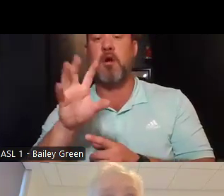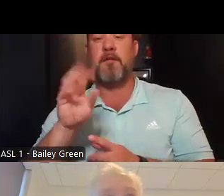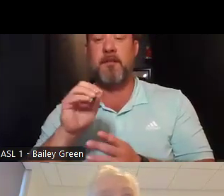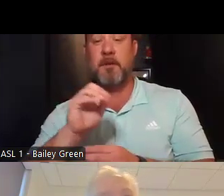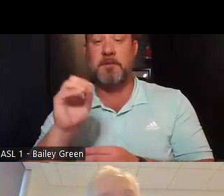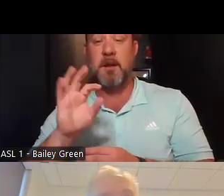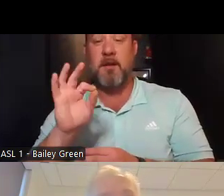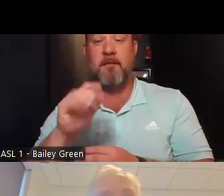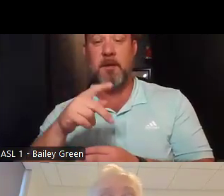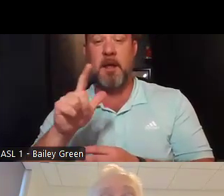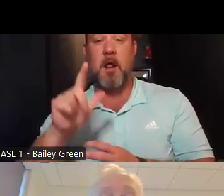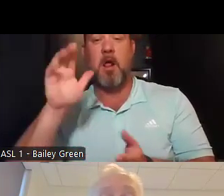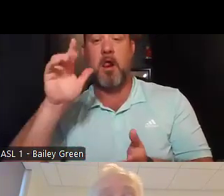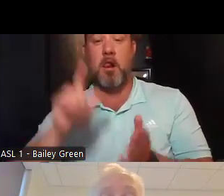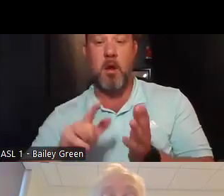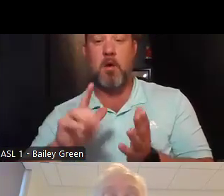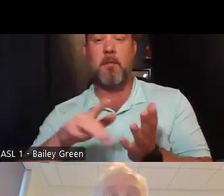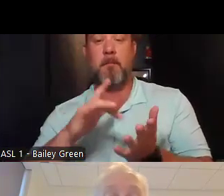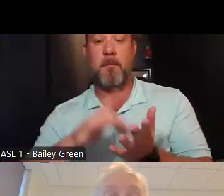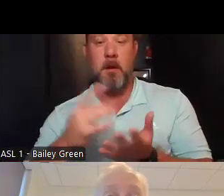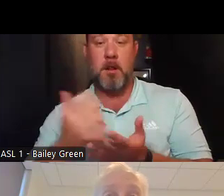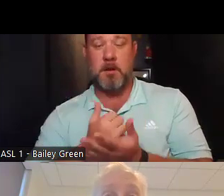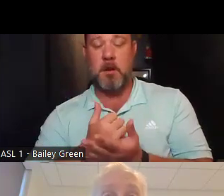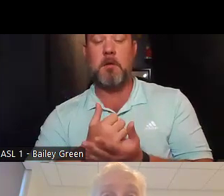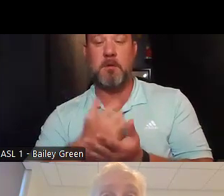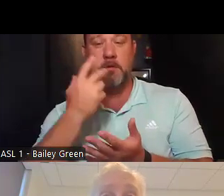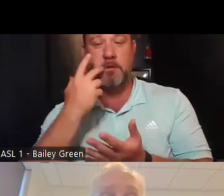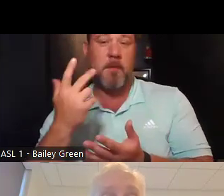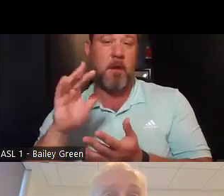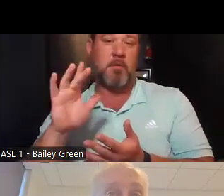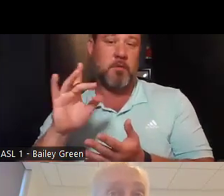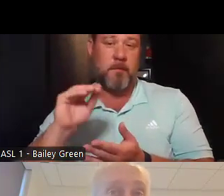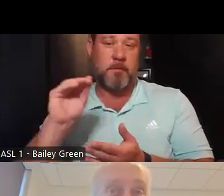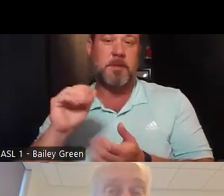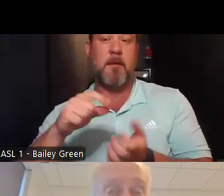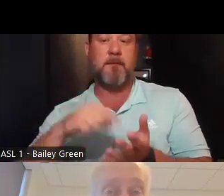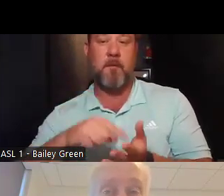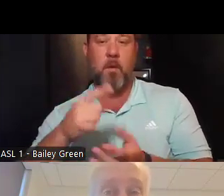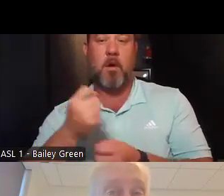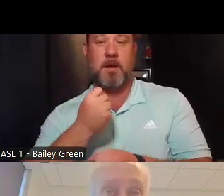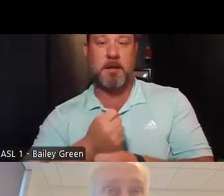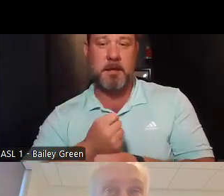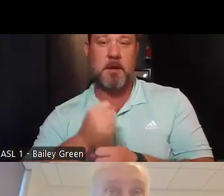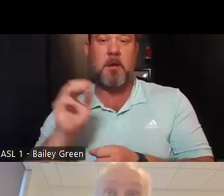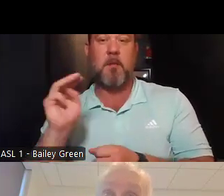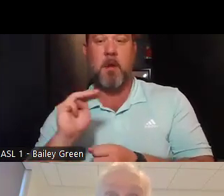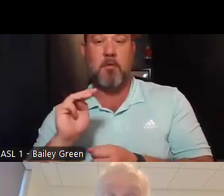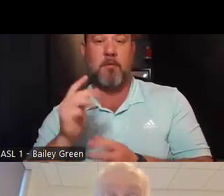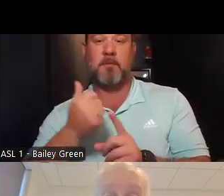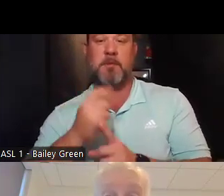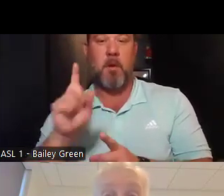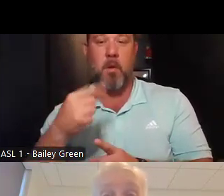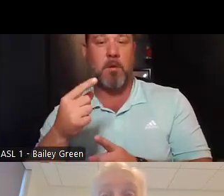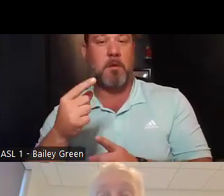250% of FPL, this is that lower and middle income group. You see that about a quarter of them could afford a year of moderate care for themselves only, but 3/4